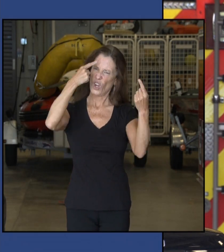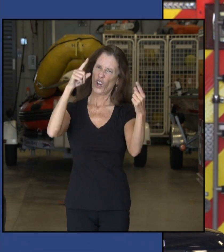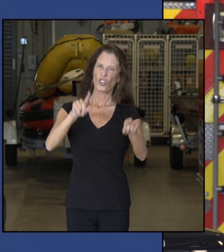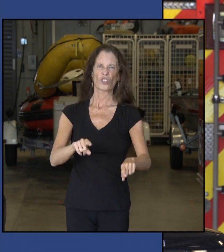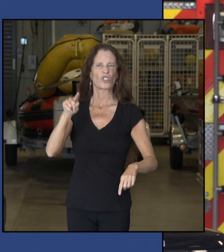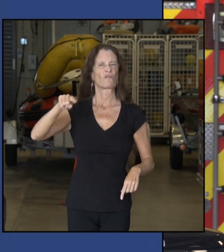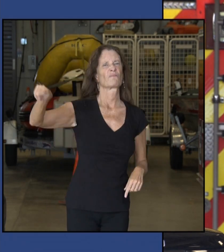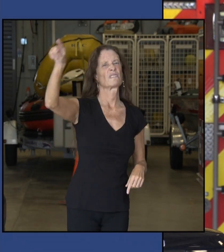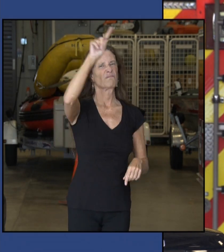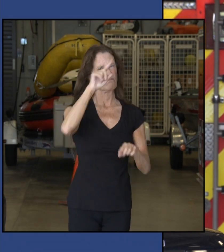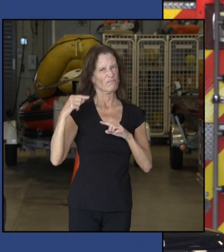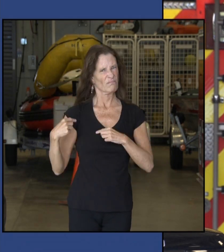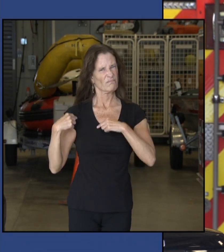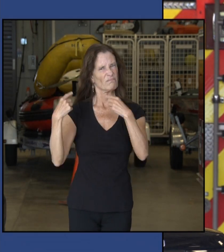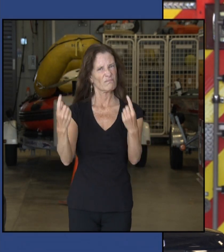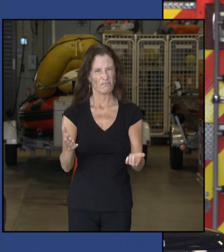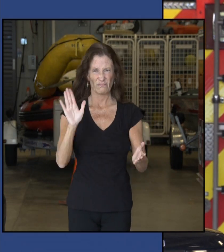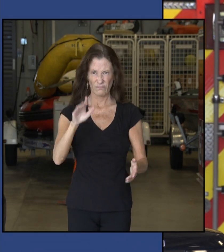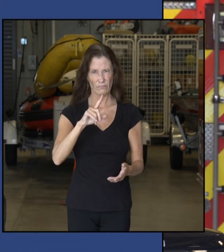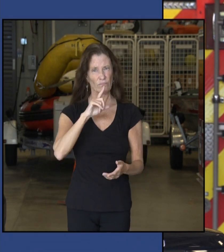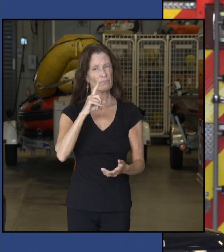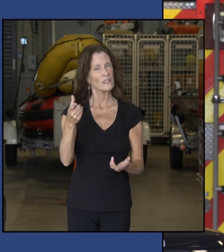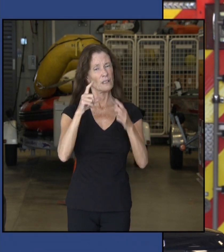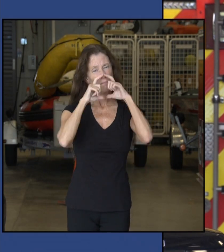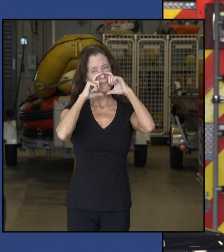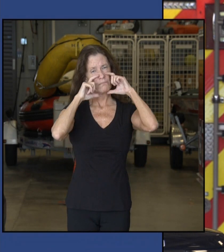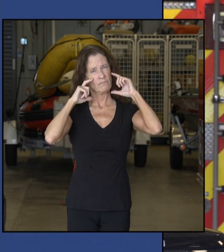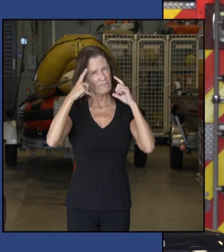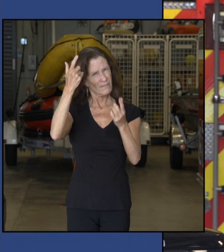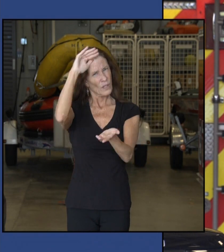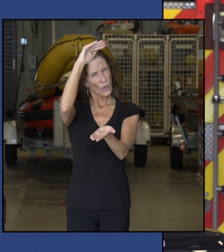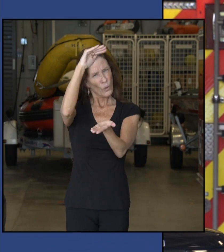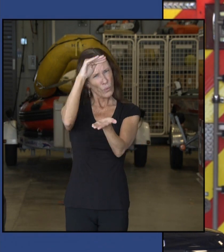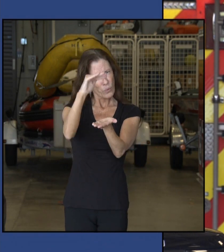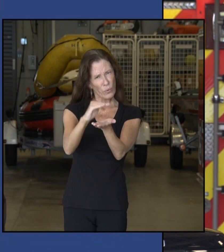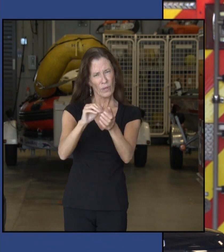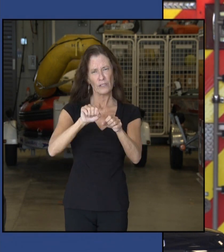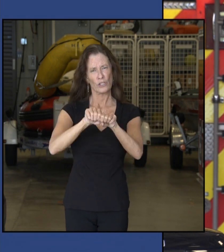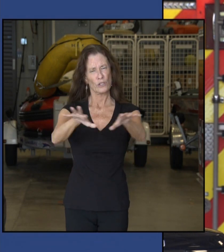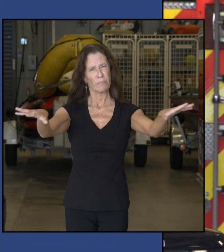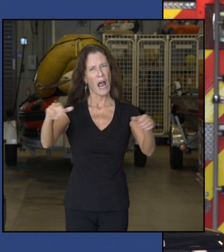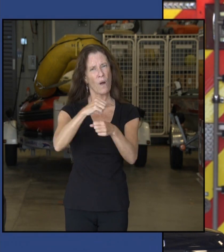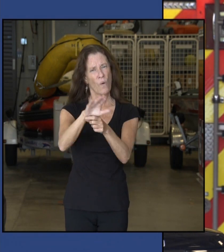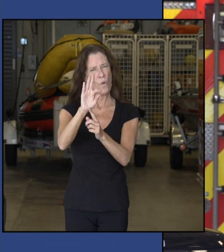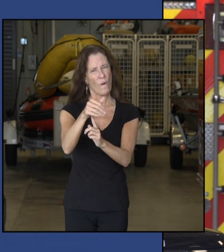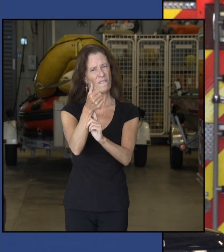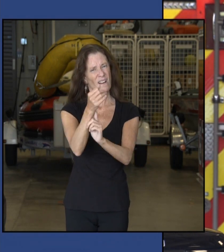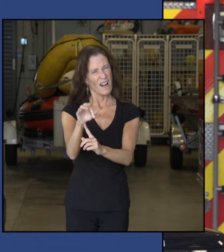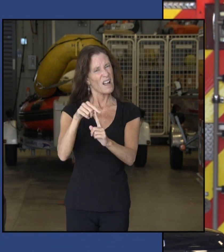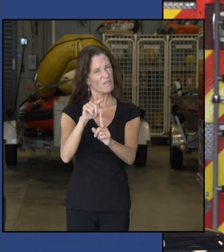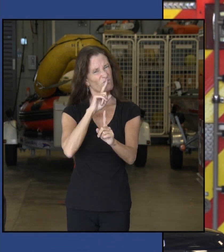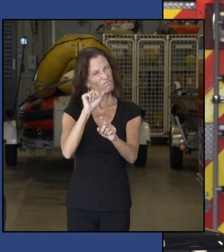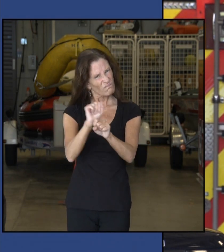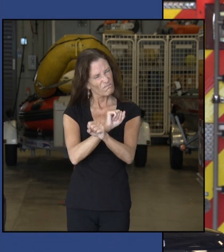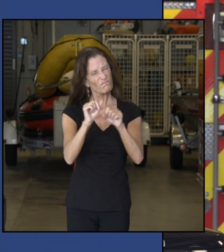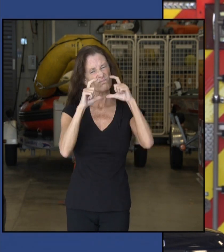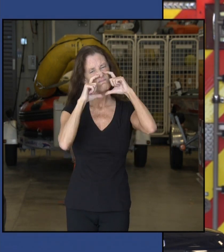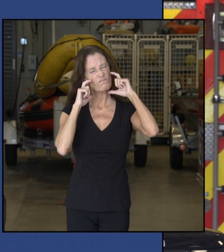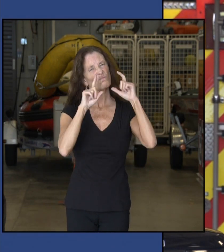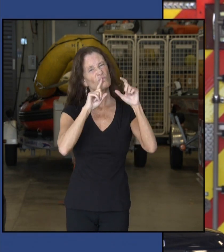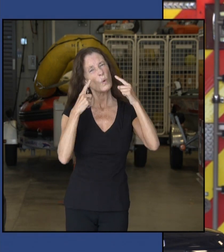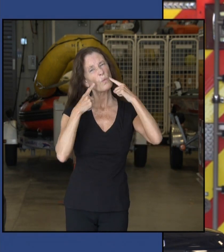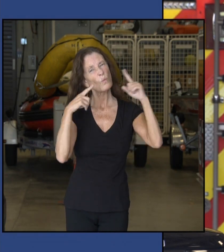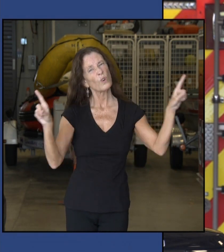keeping COVID-19 from threatening our lives is to keep the mask on. And that's why